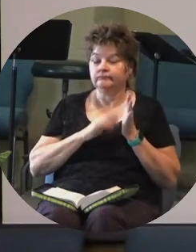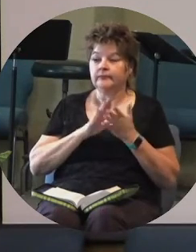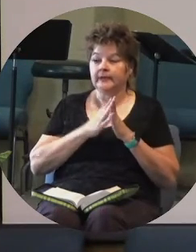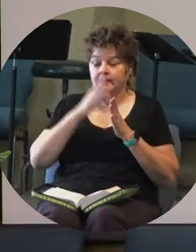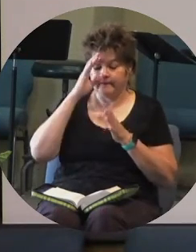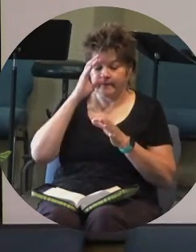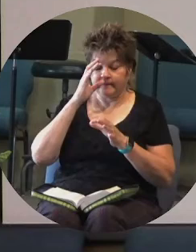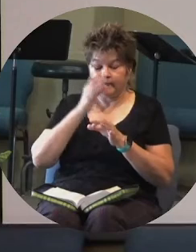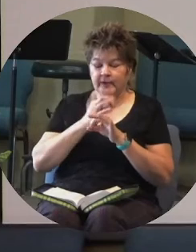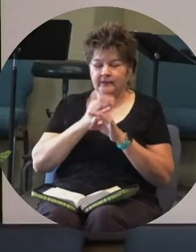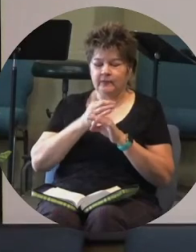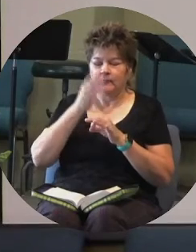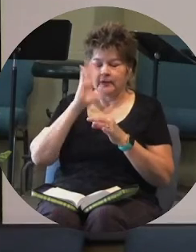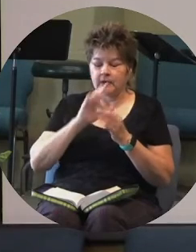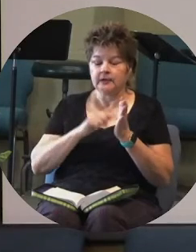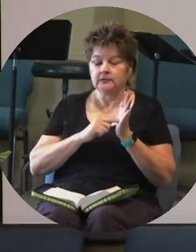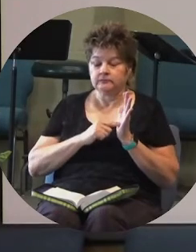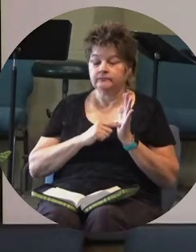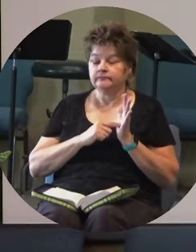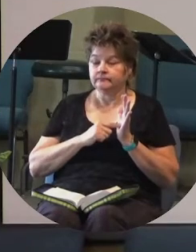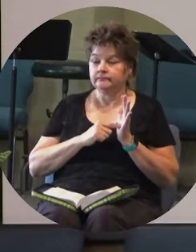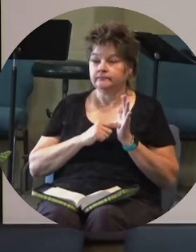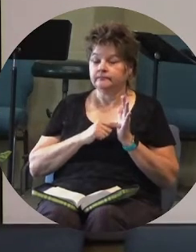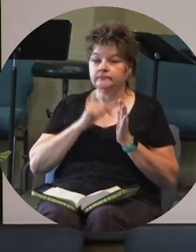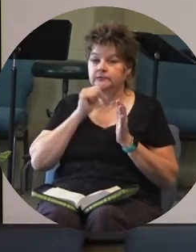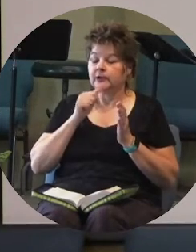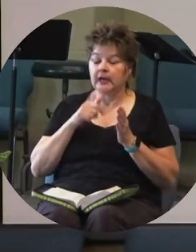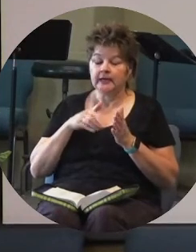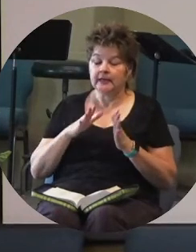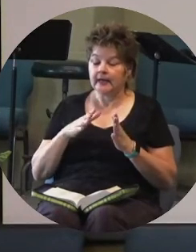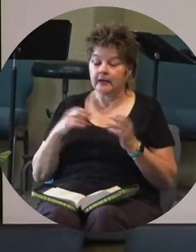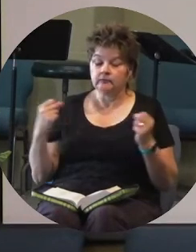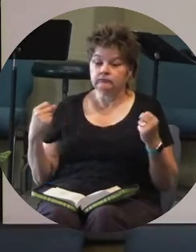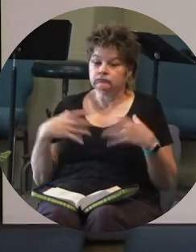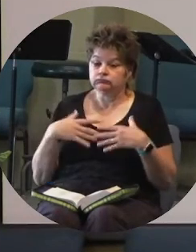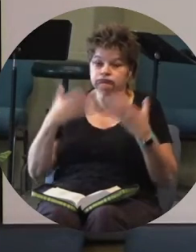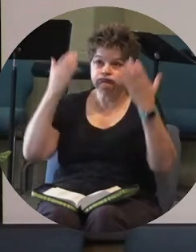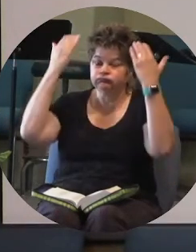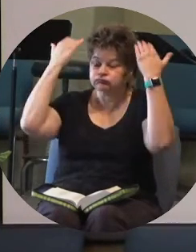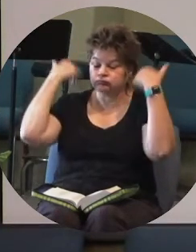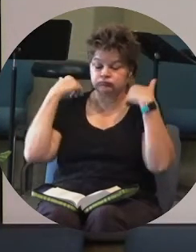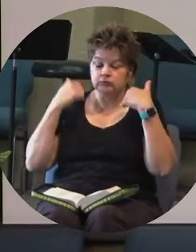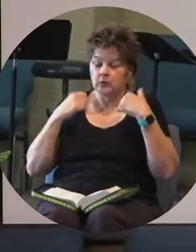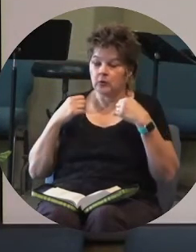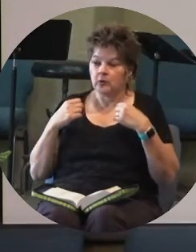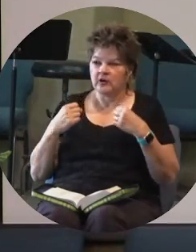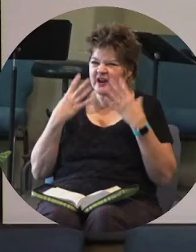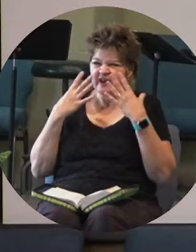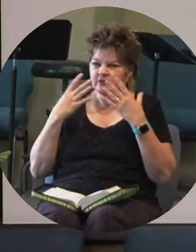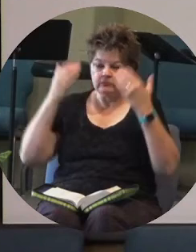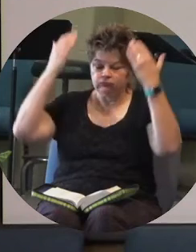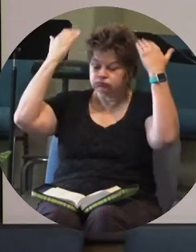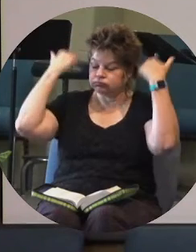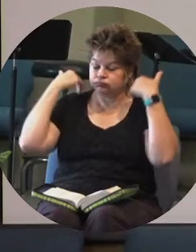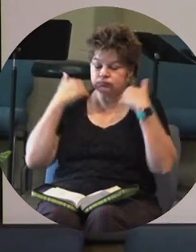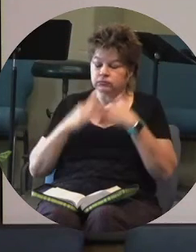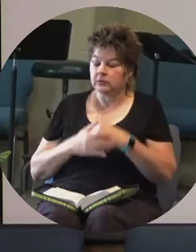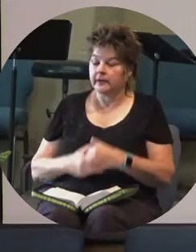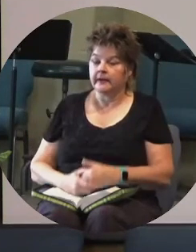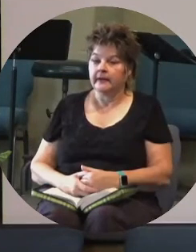to what God has shown us. Don't let fear overwhelm us. Don't let anger overwhelm us.